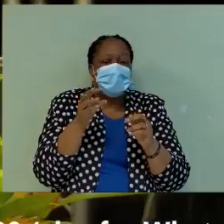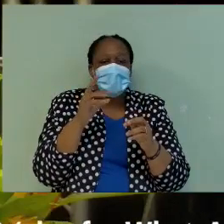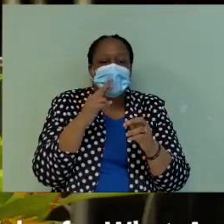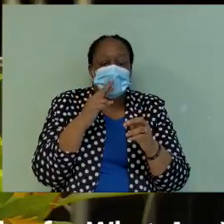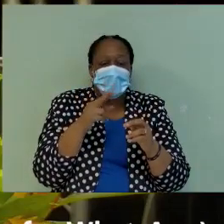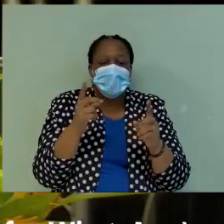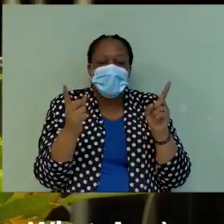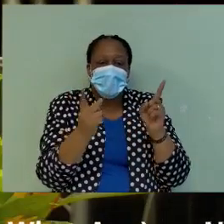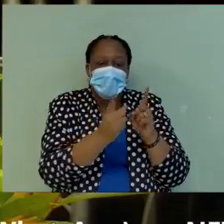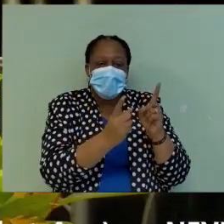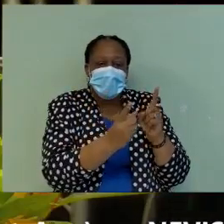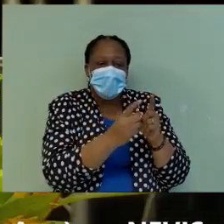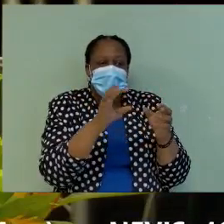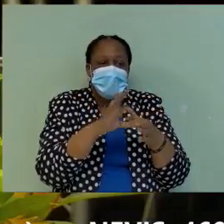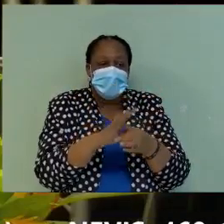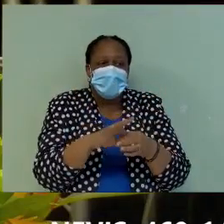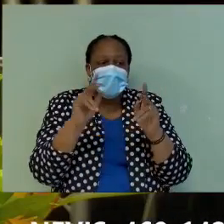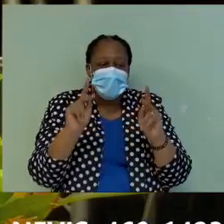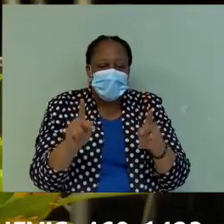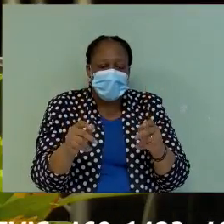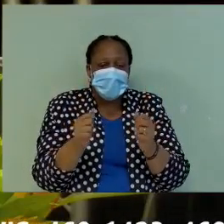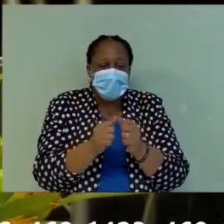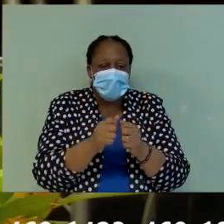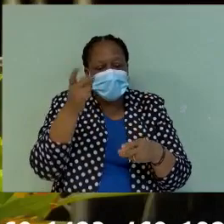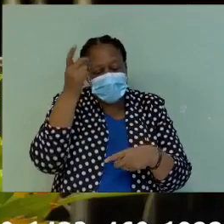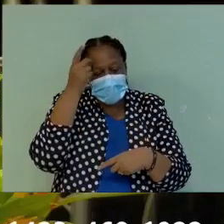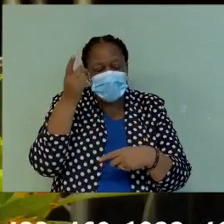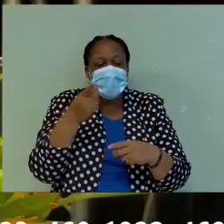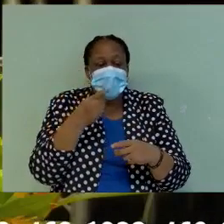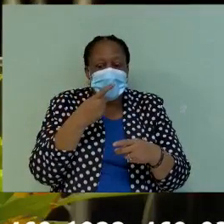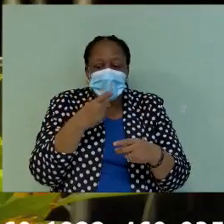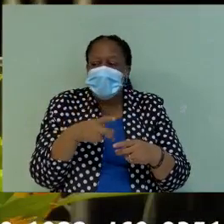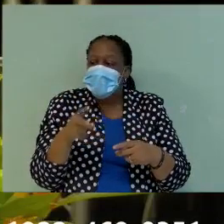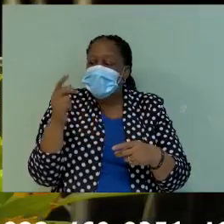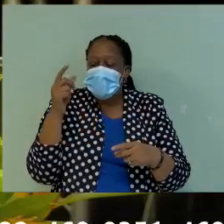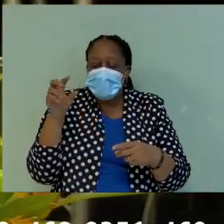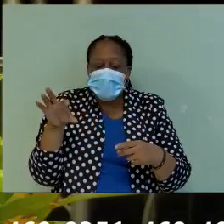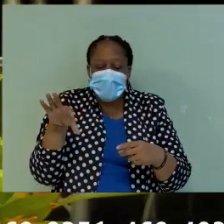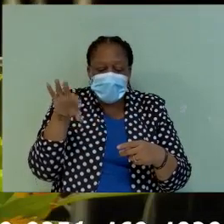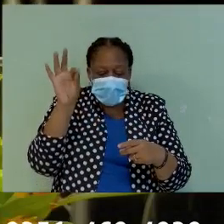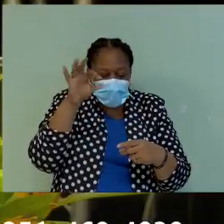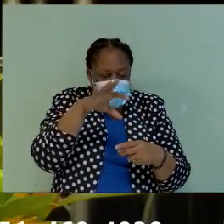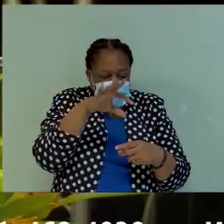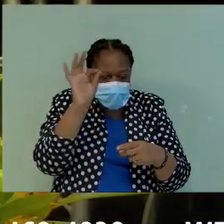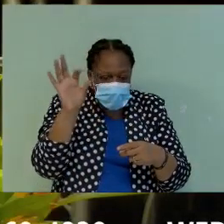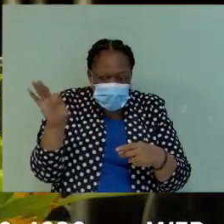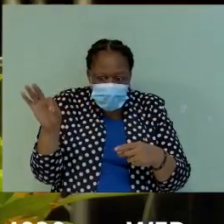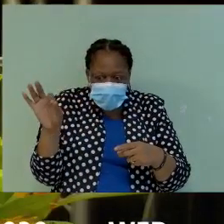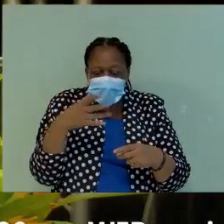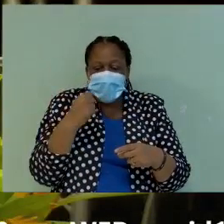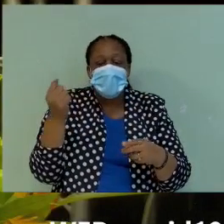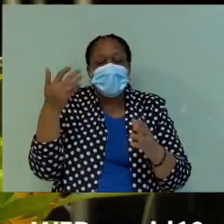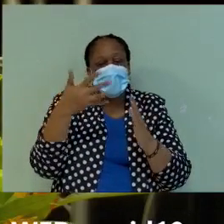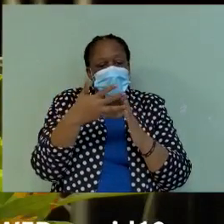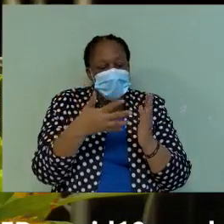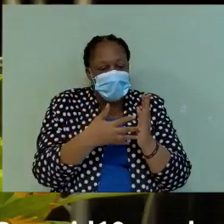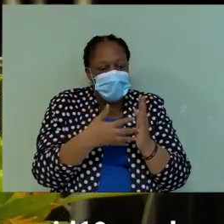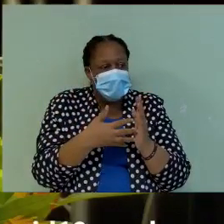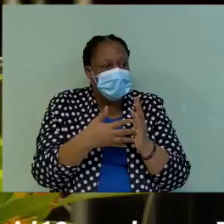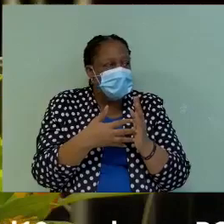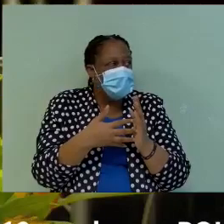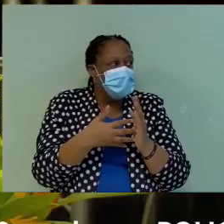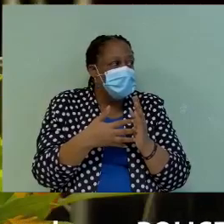of confirmed cases who we traced, sampled, and tested already. And so